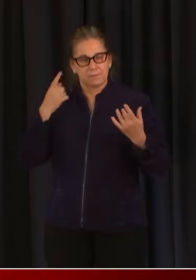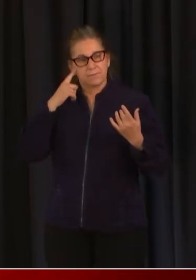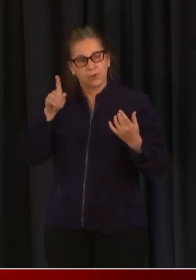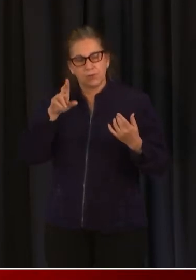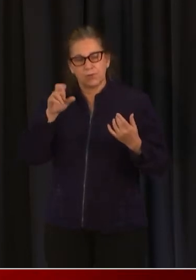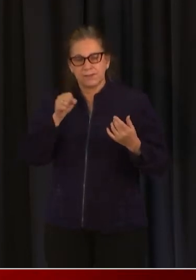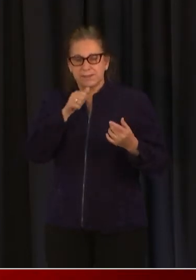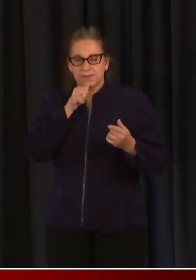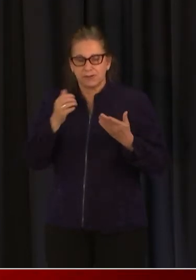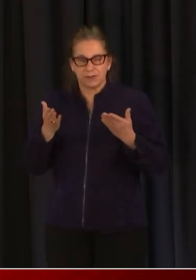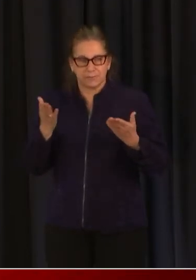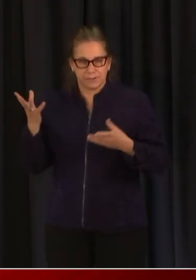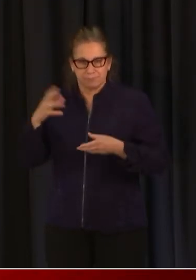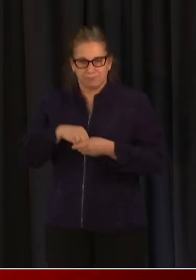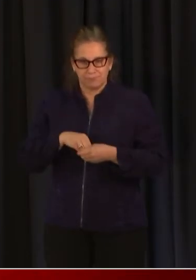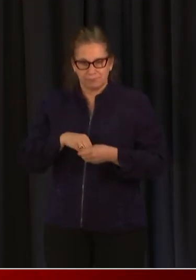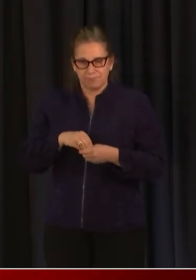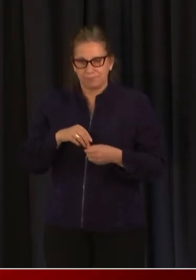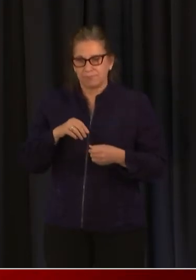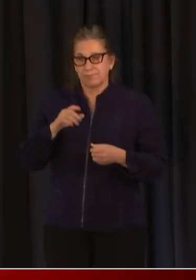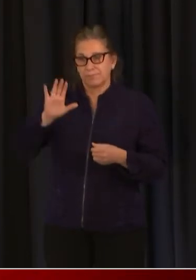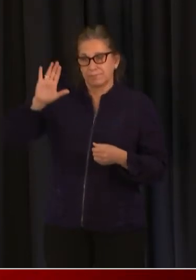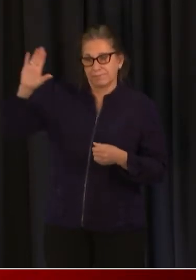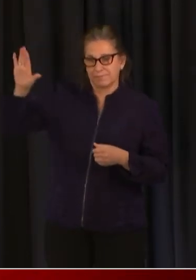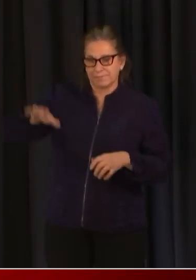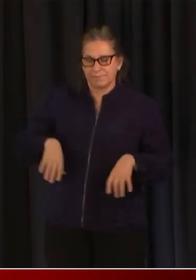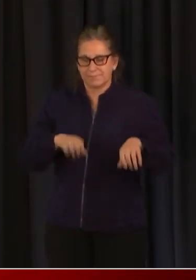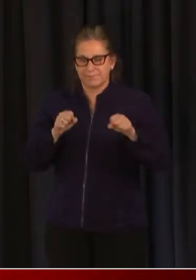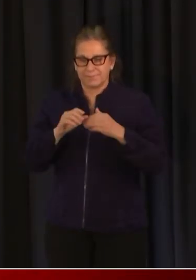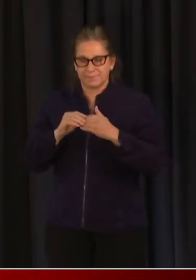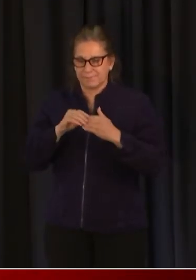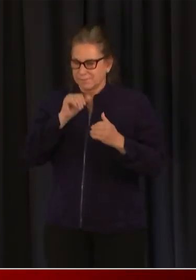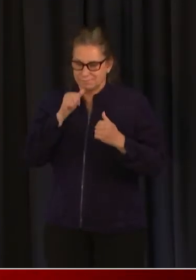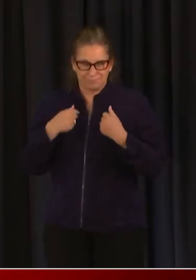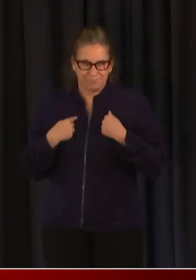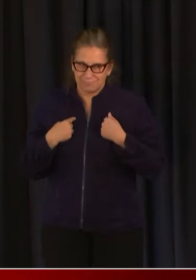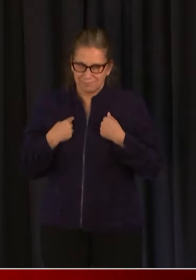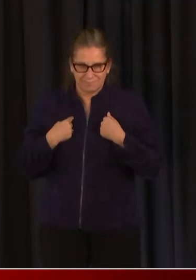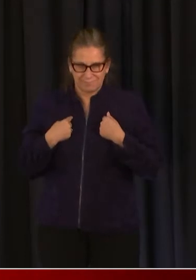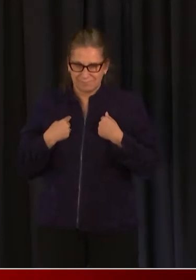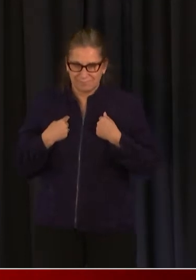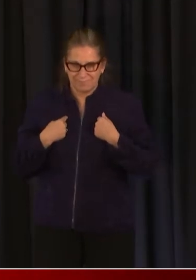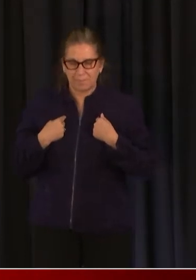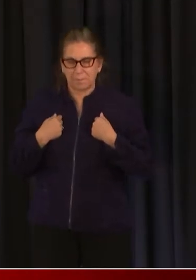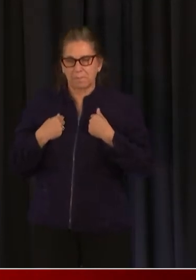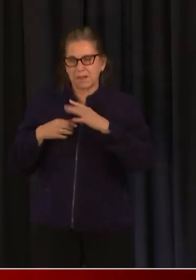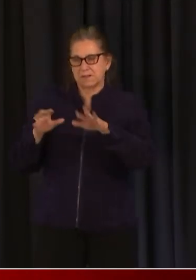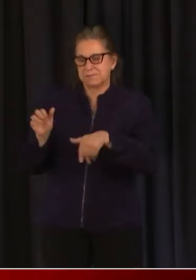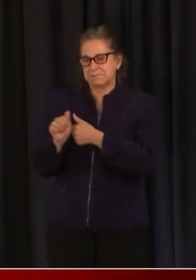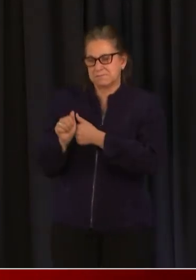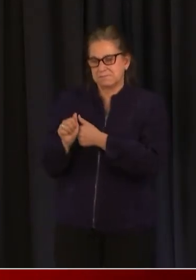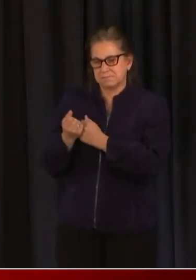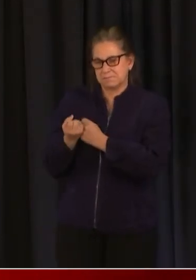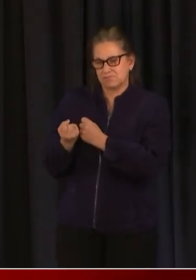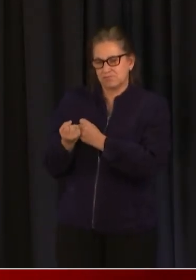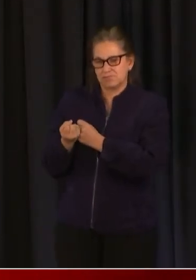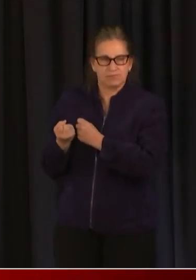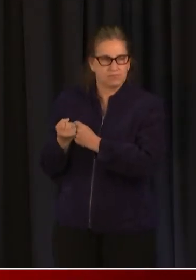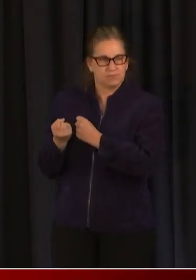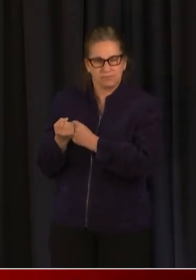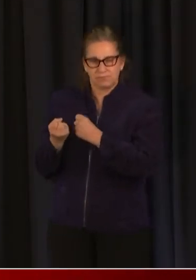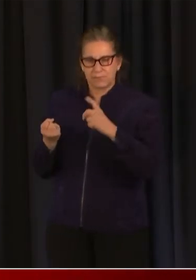on the federal side is the lead coordinating agency. From the district standpoint, the district's Emergency Operations Center will be activated